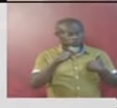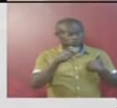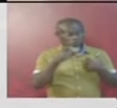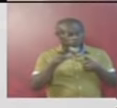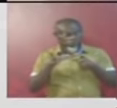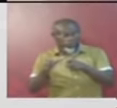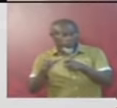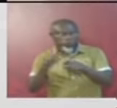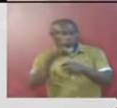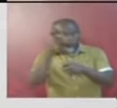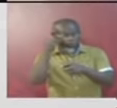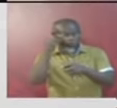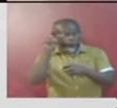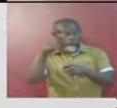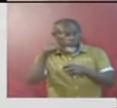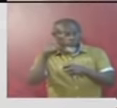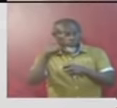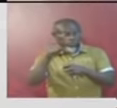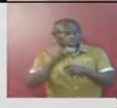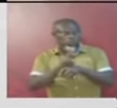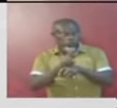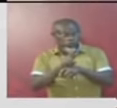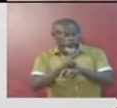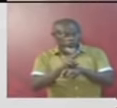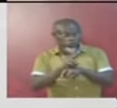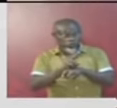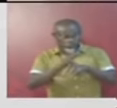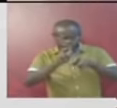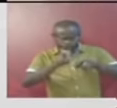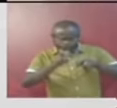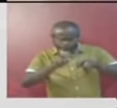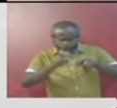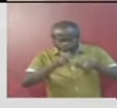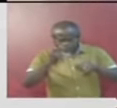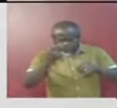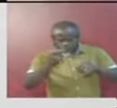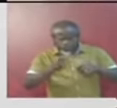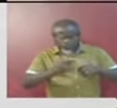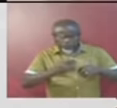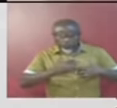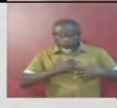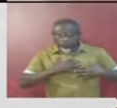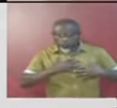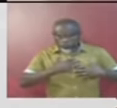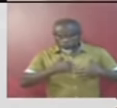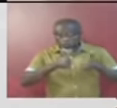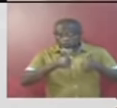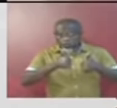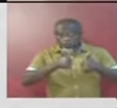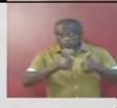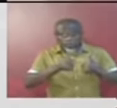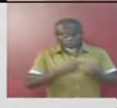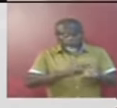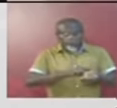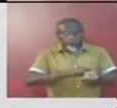equipment at home and be using them as a clinical tool to measure your oxygen and your pulse. So that should be out by the end of the week. As you